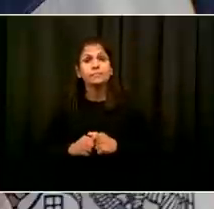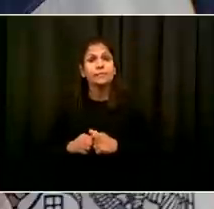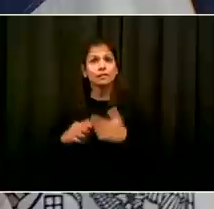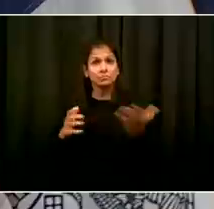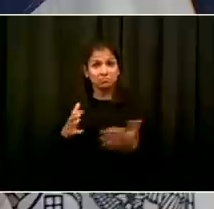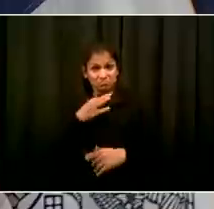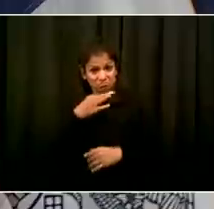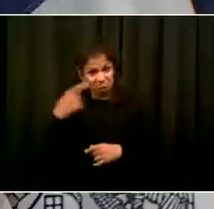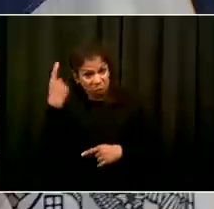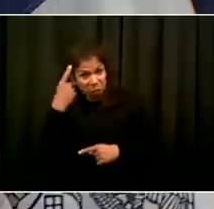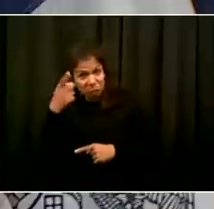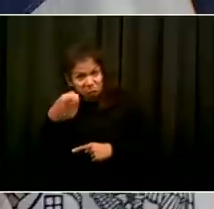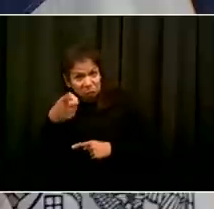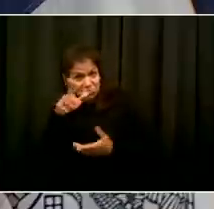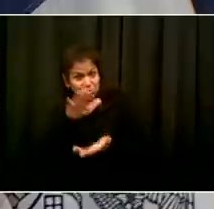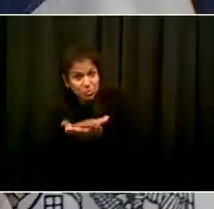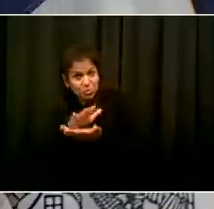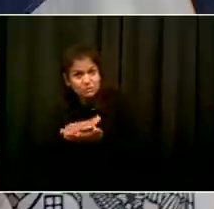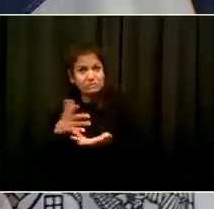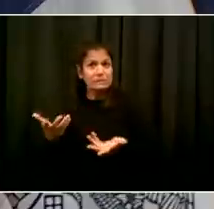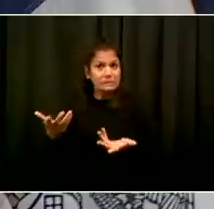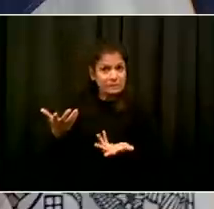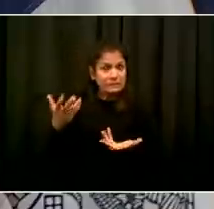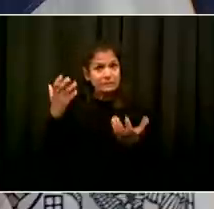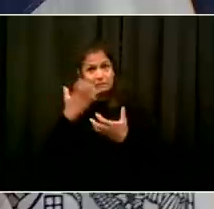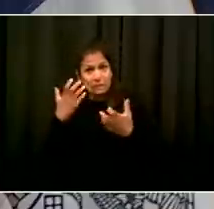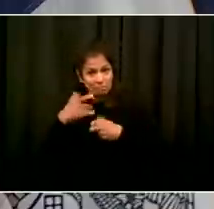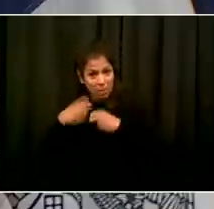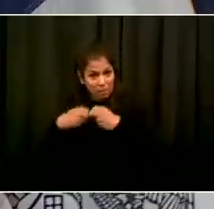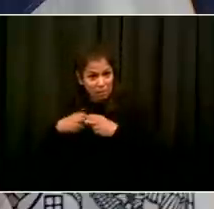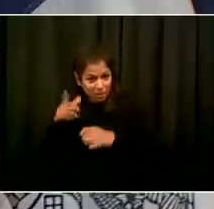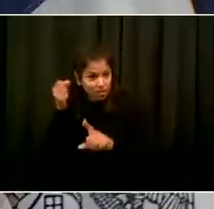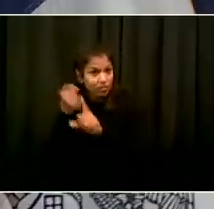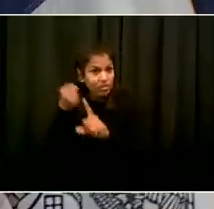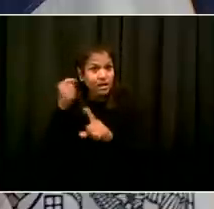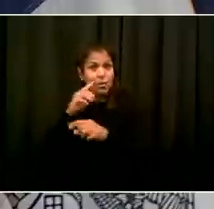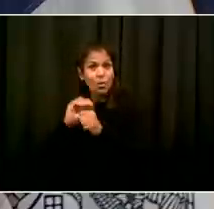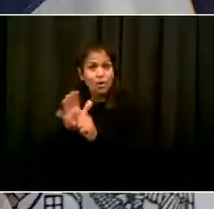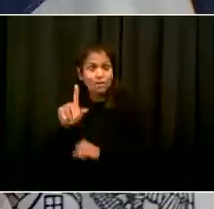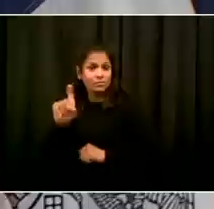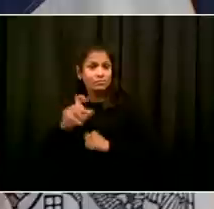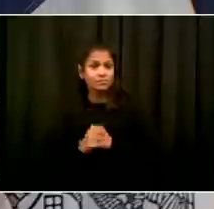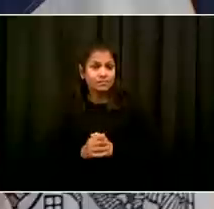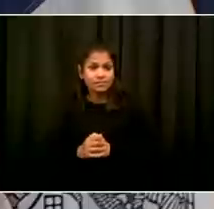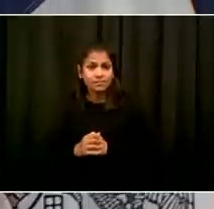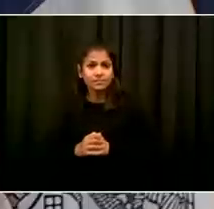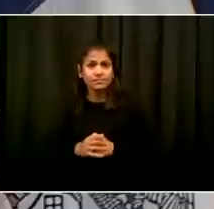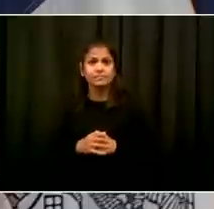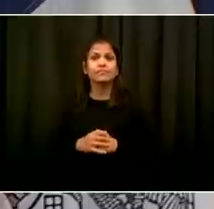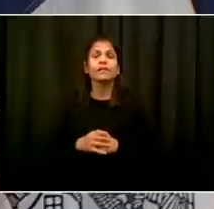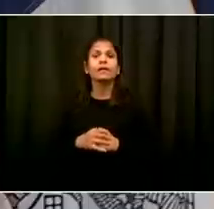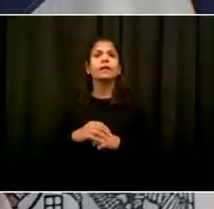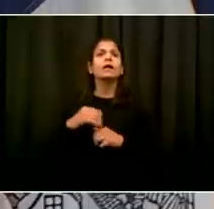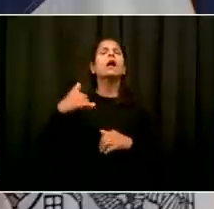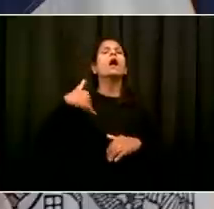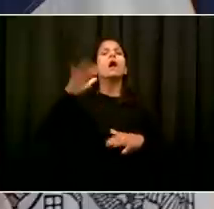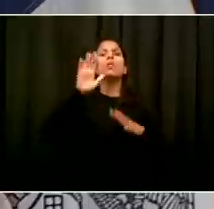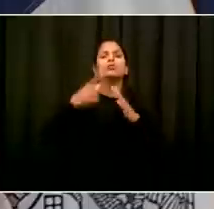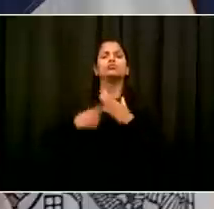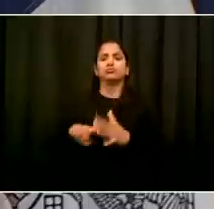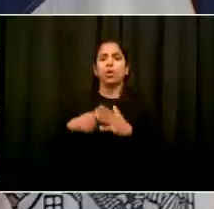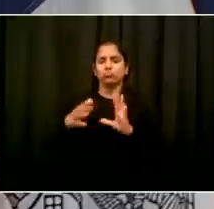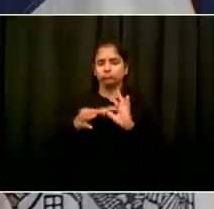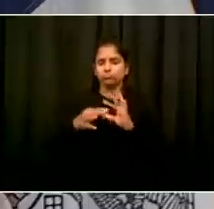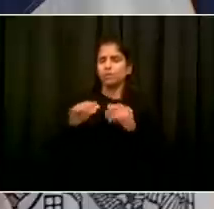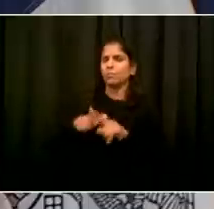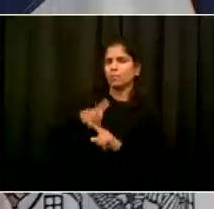spread of the virus. Let me start and I'll turn to Dr. Varma and Dr. Chachki. Gloria,